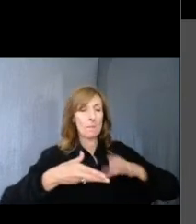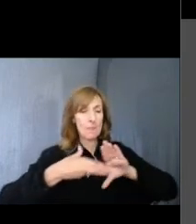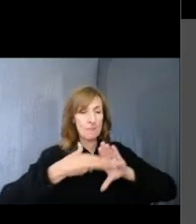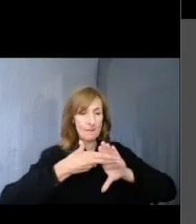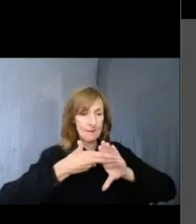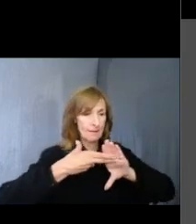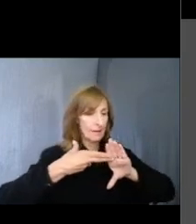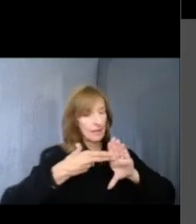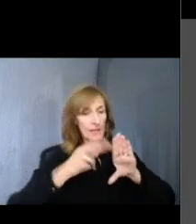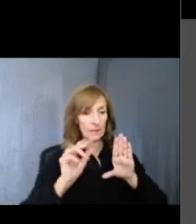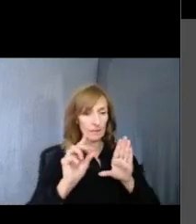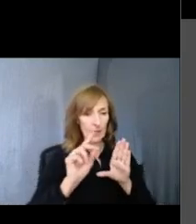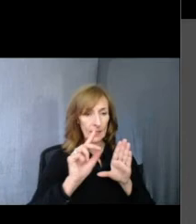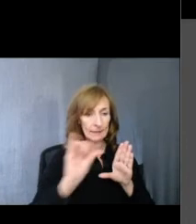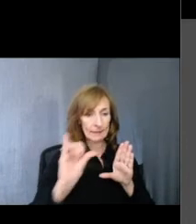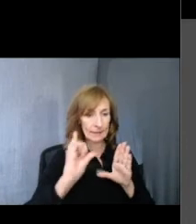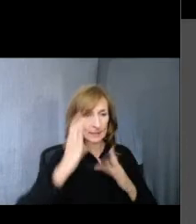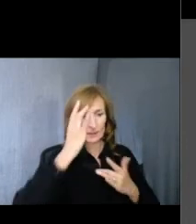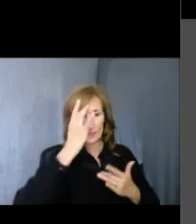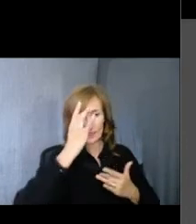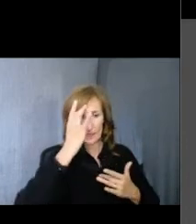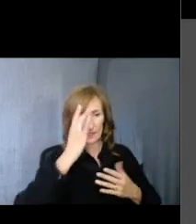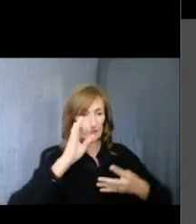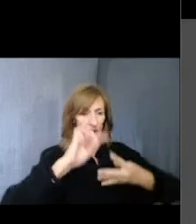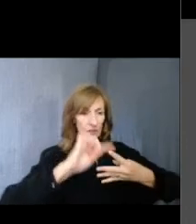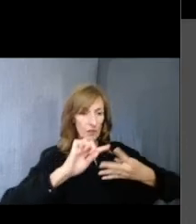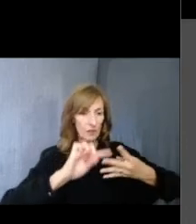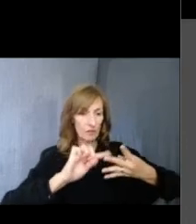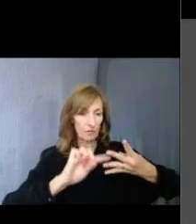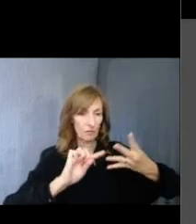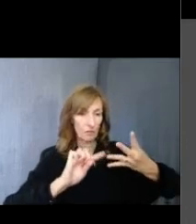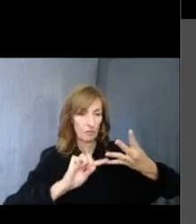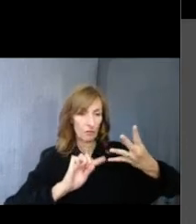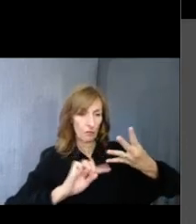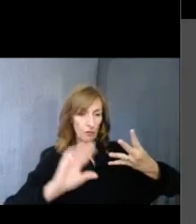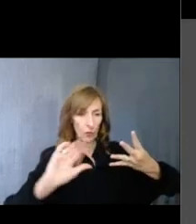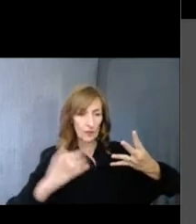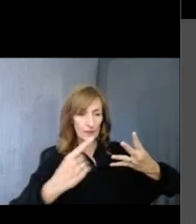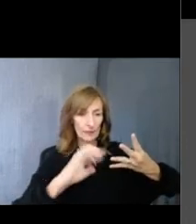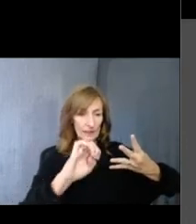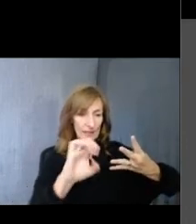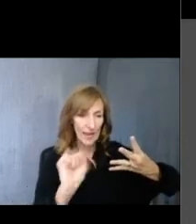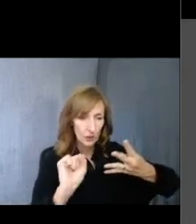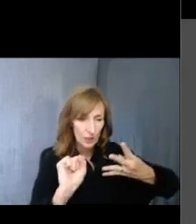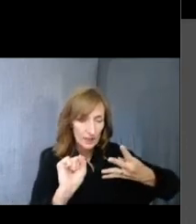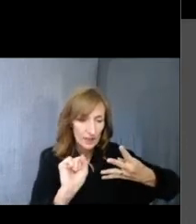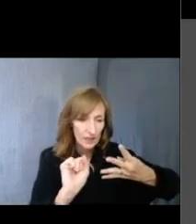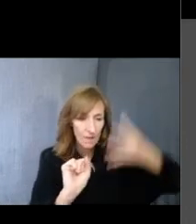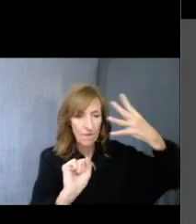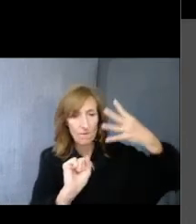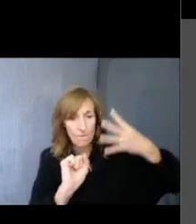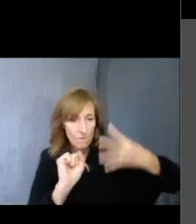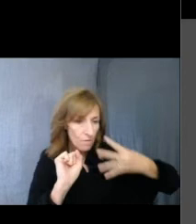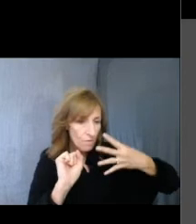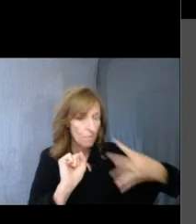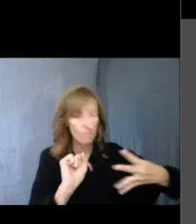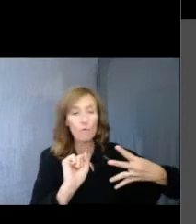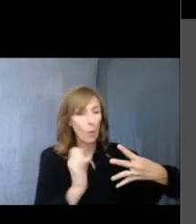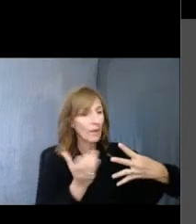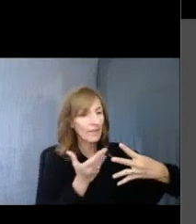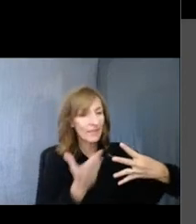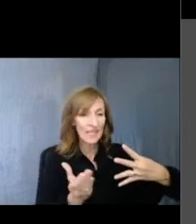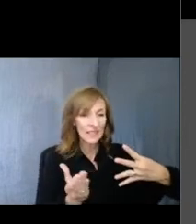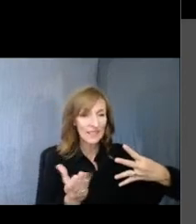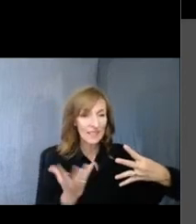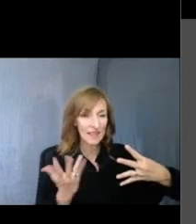into 4 stages, and they use just 4 things, just 4 parameters to